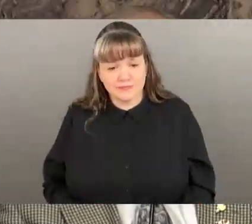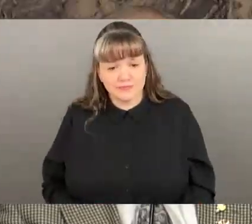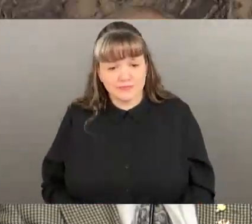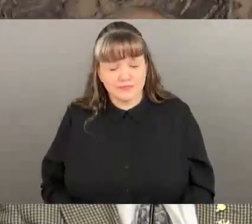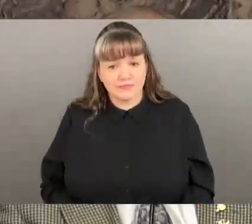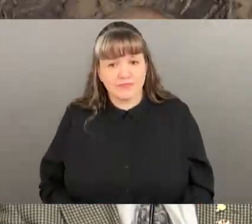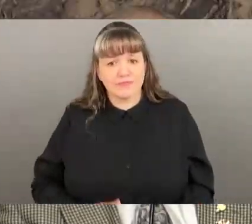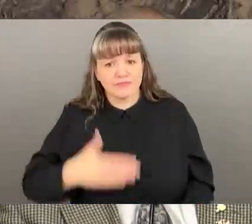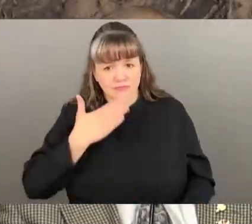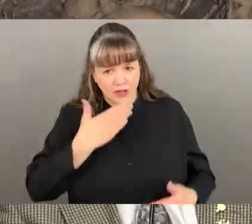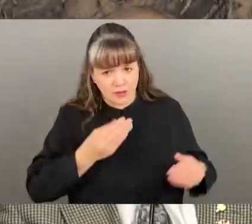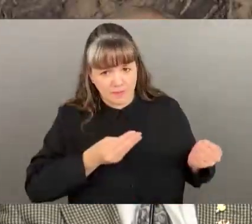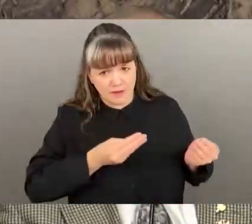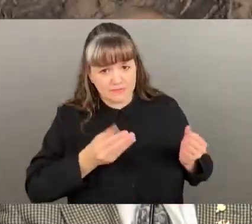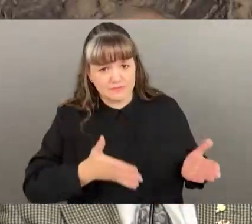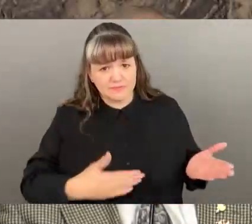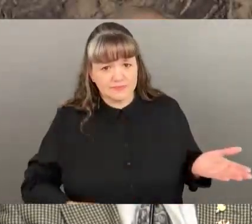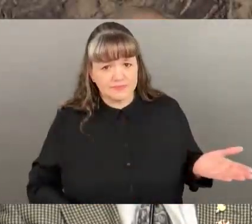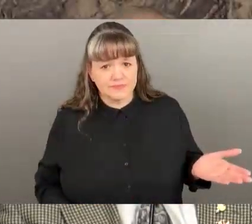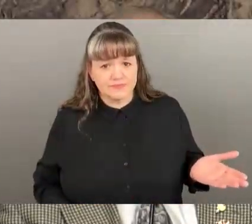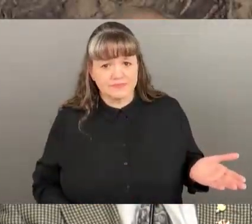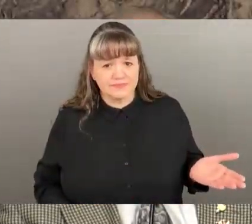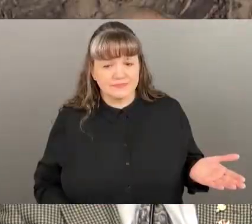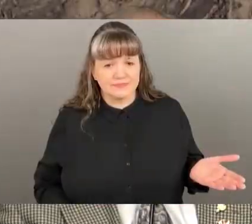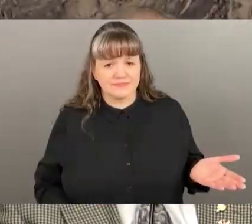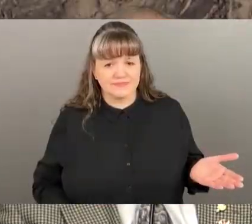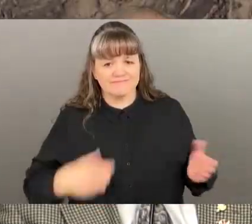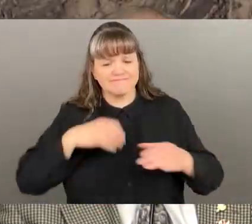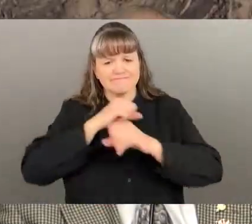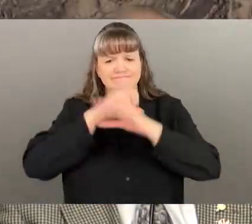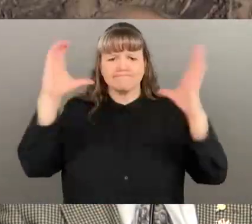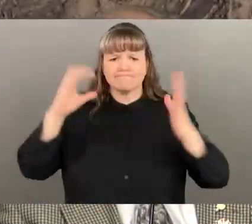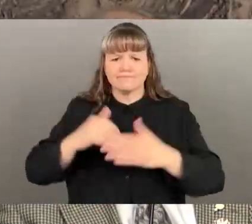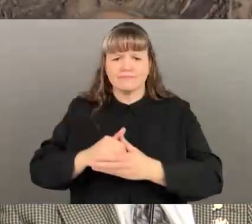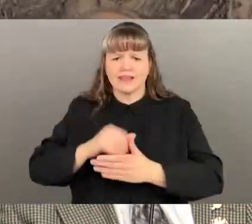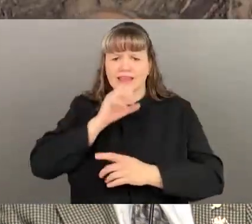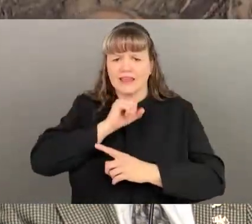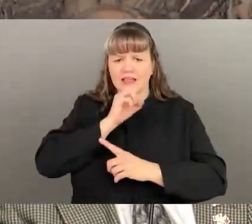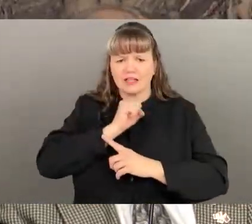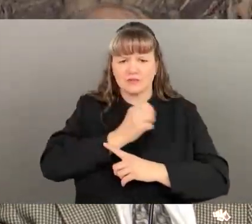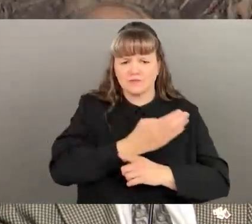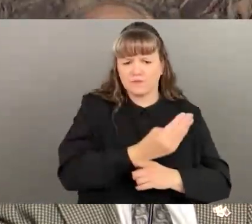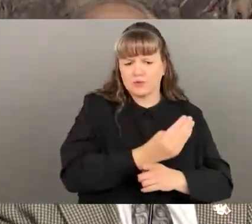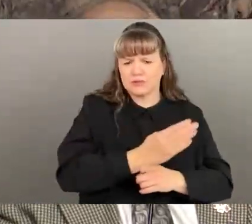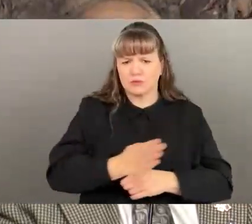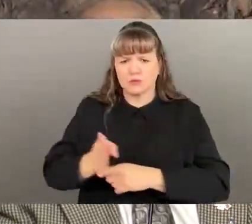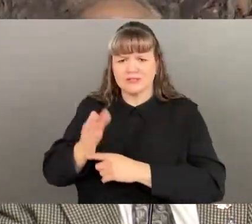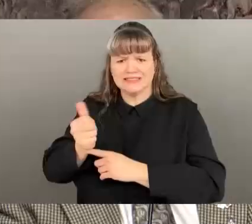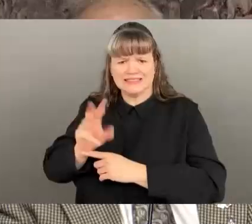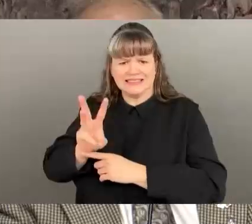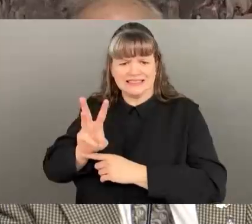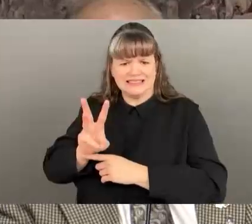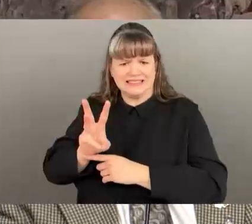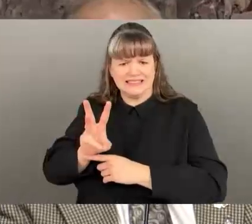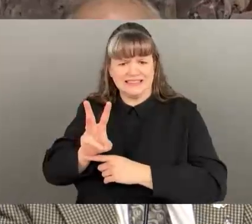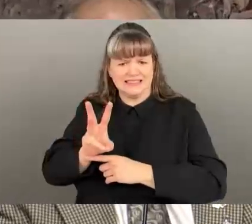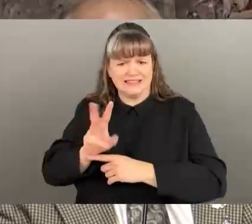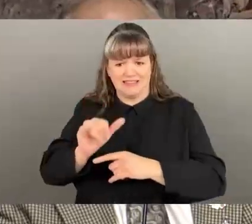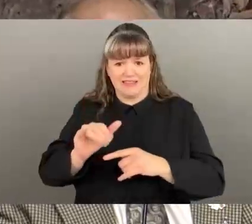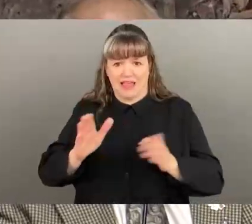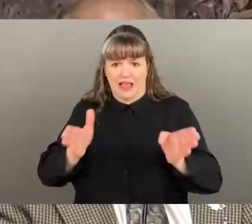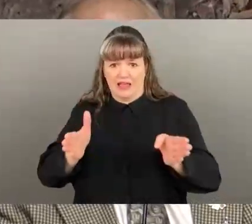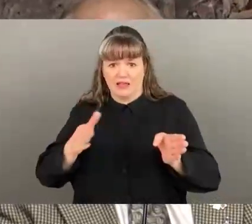Between the ages of 14 and 16, this young woman's family repeatedly begged Child and Family Services for